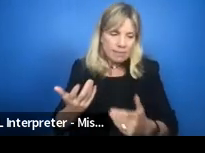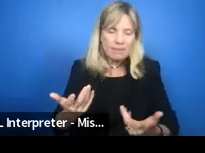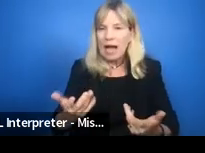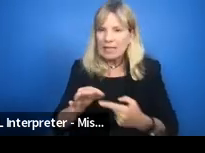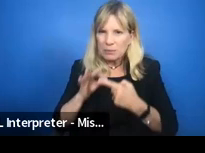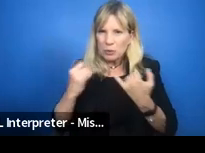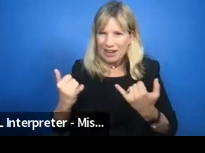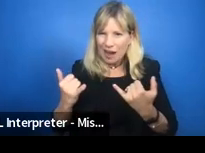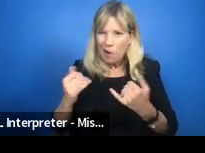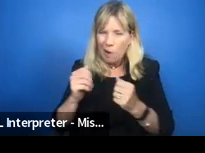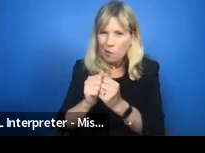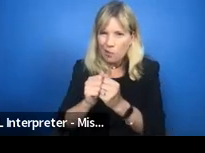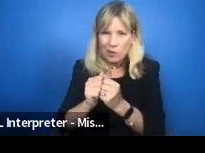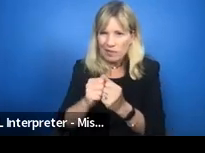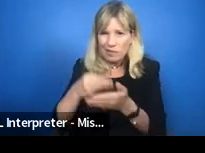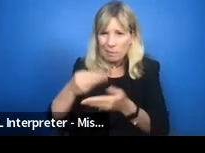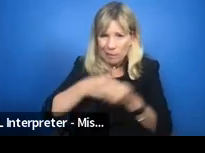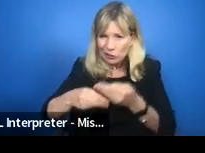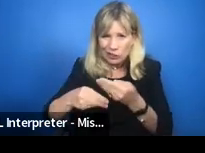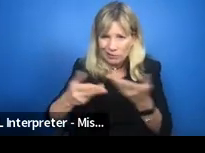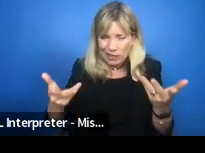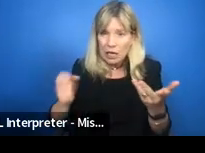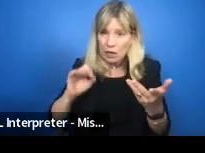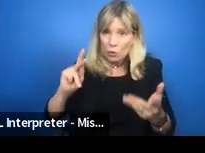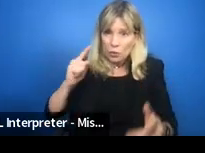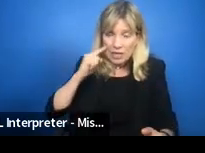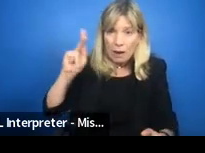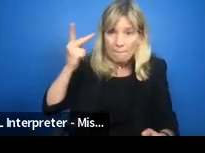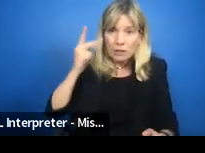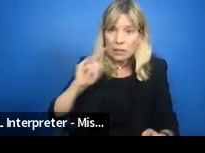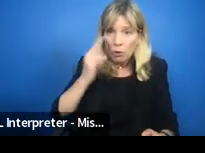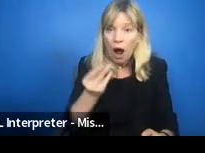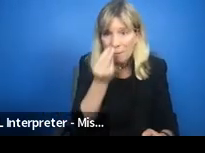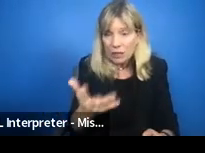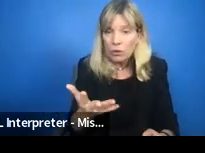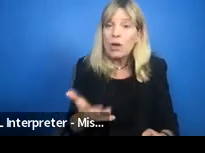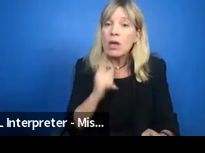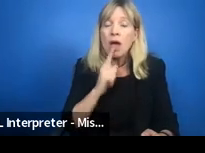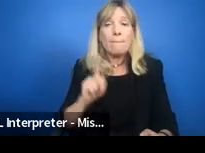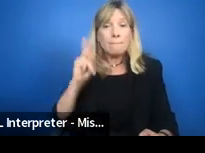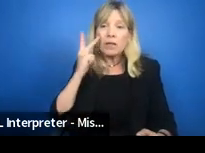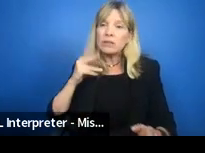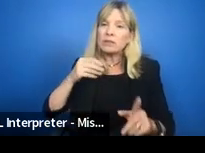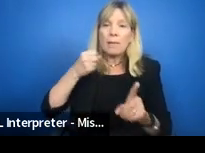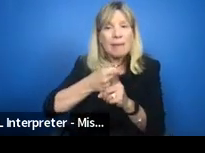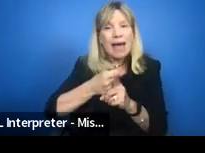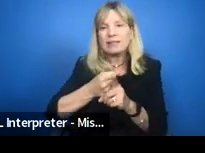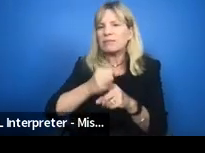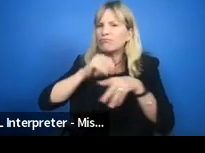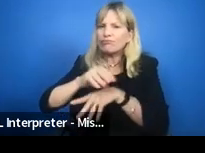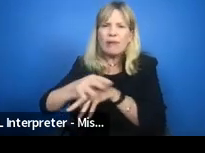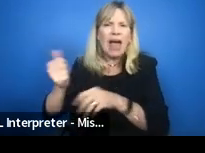especially right now with the whole budget thing, if you think politics is boring, let me tell you, it impacts everything you do every